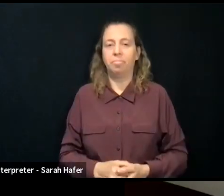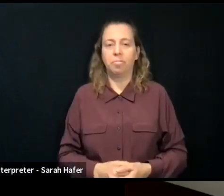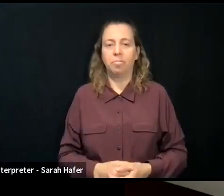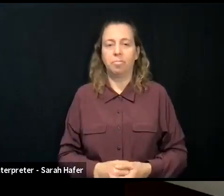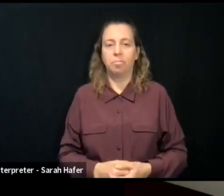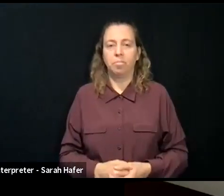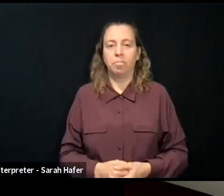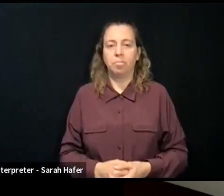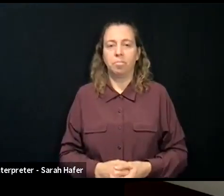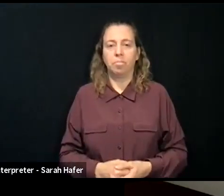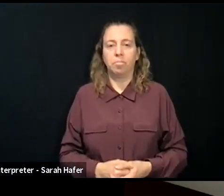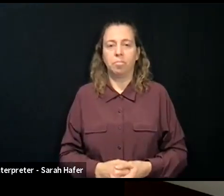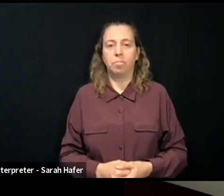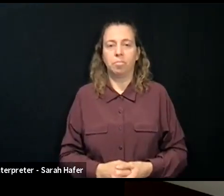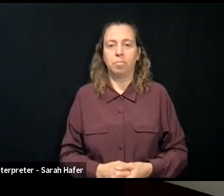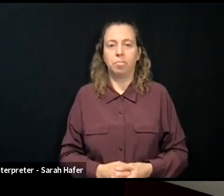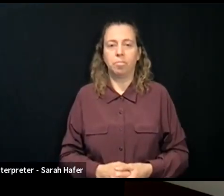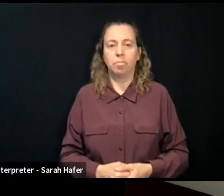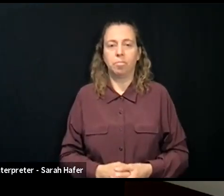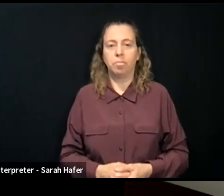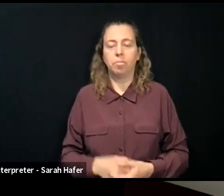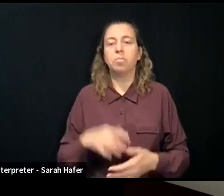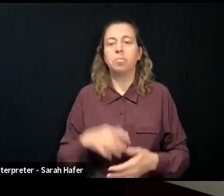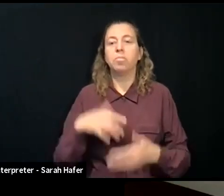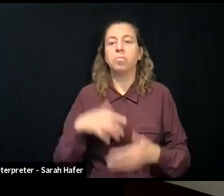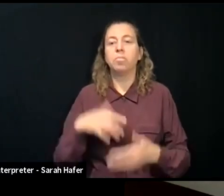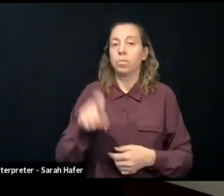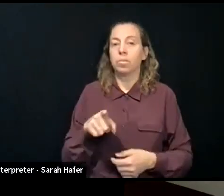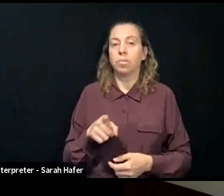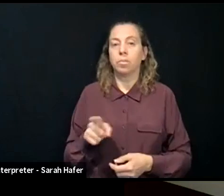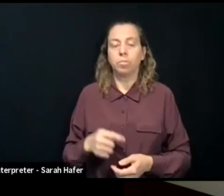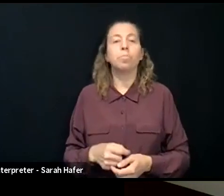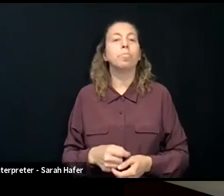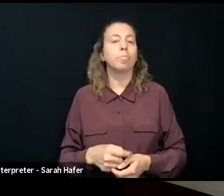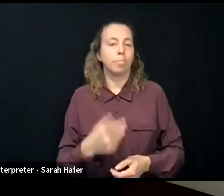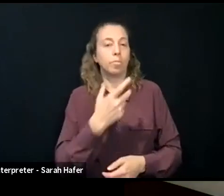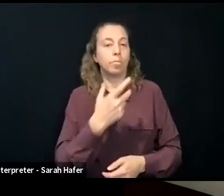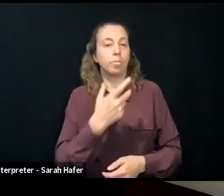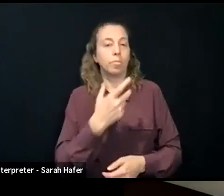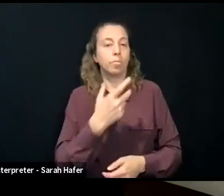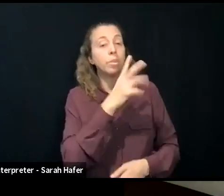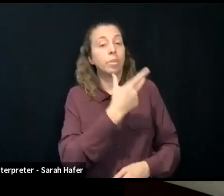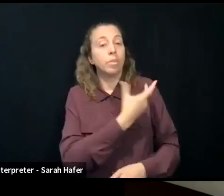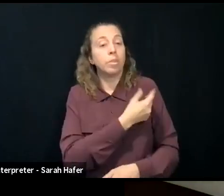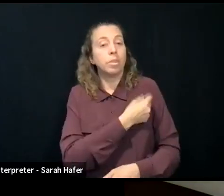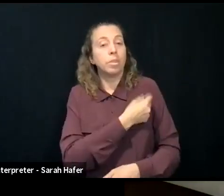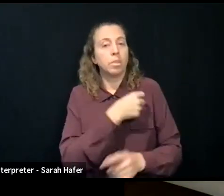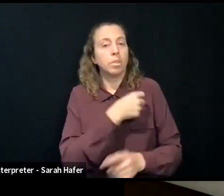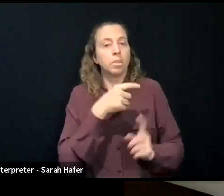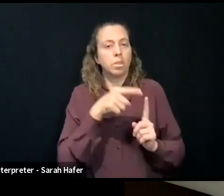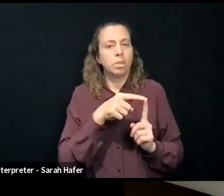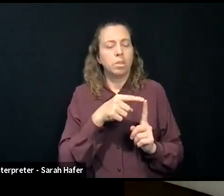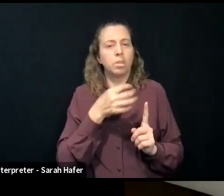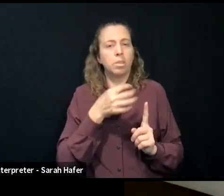SARS-CoV-2 virus, it just reduces the symptoms of COVID-19, how are the people doing symptoms-wise with these new